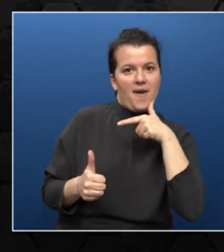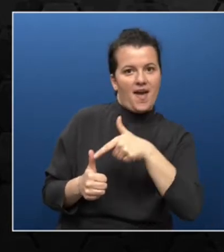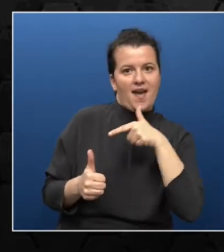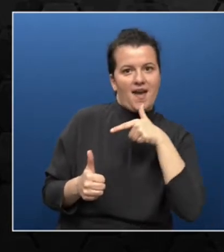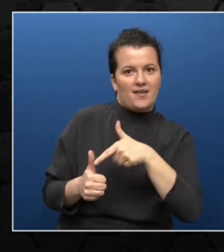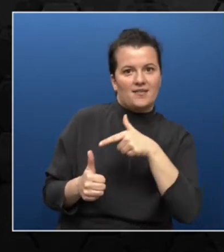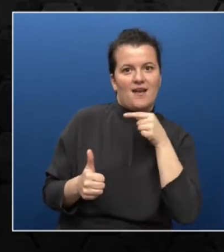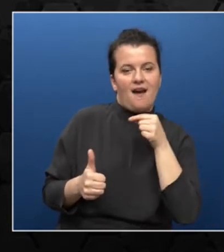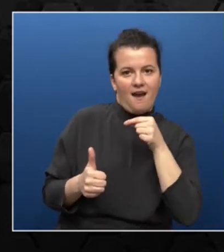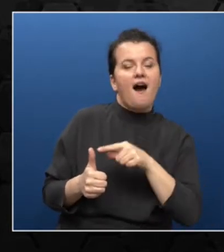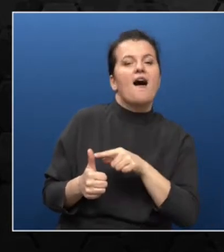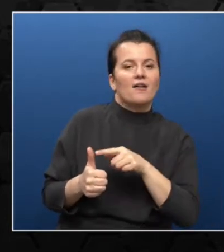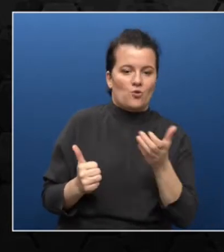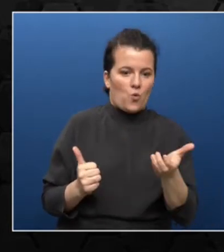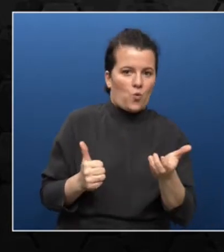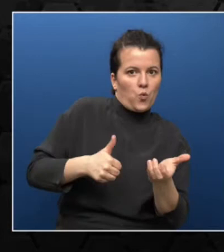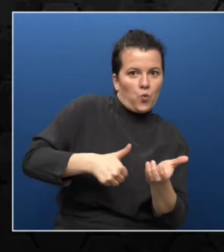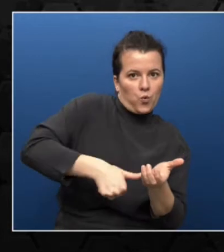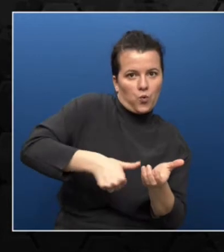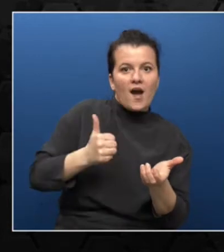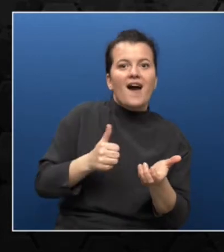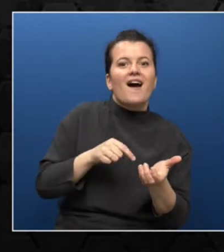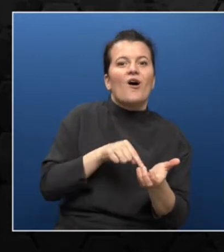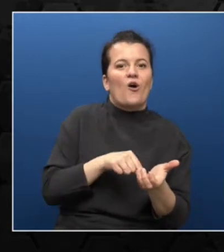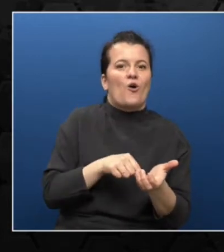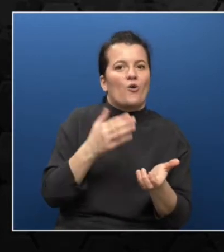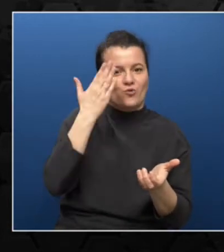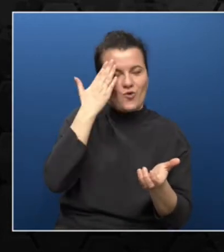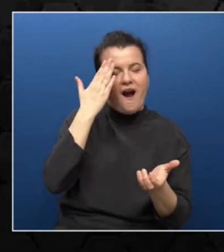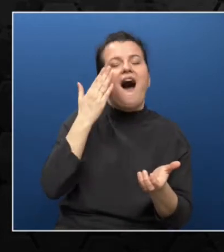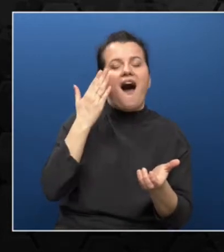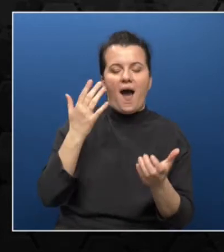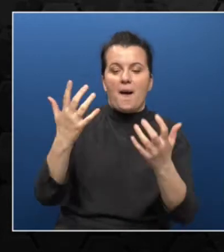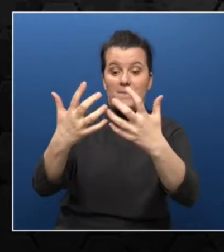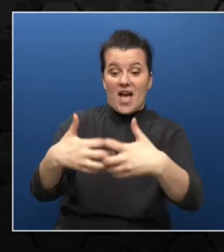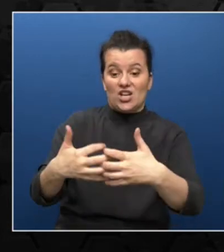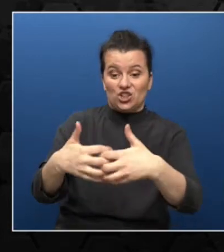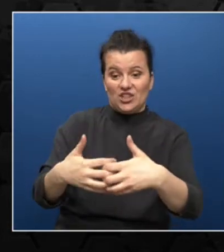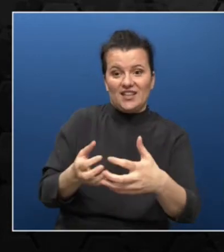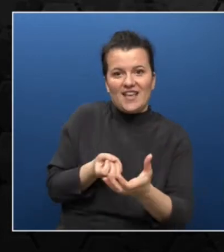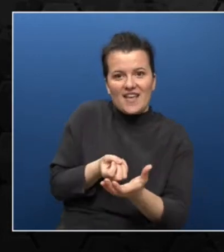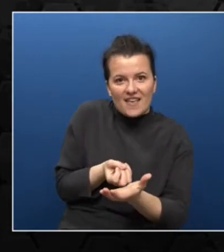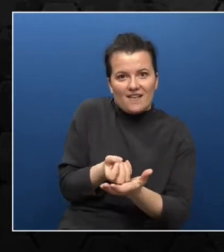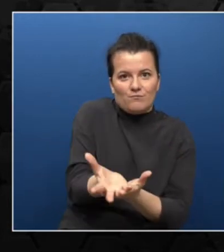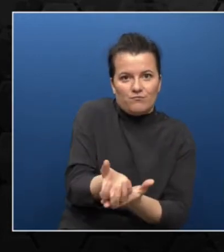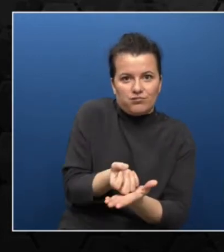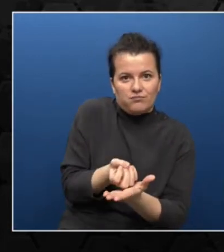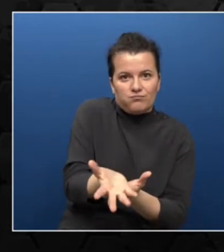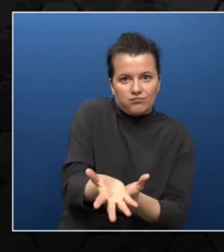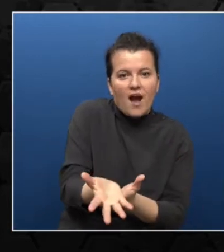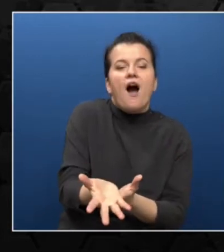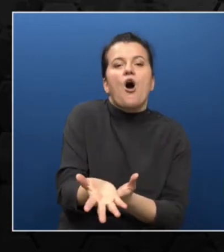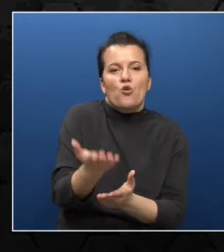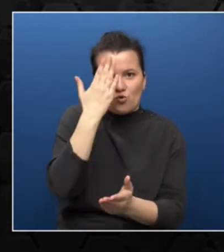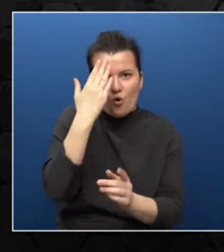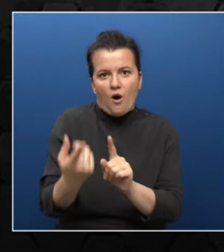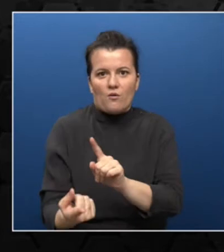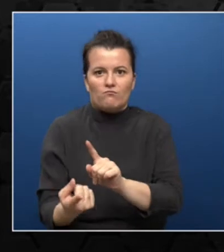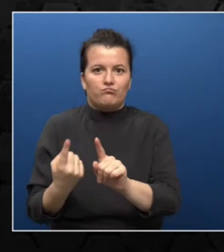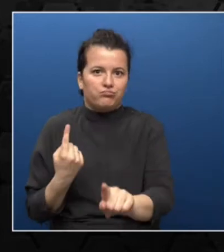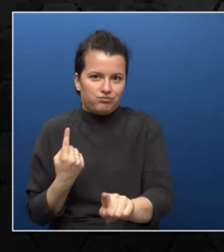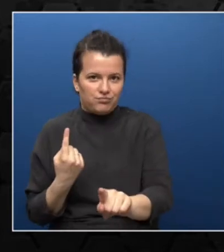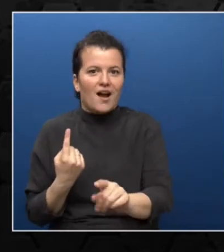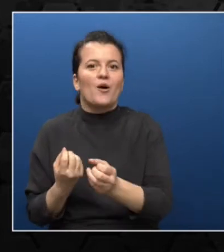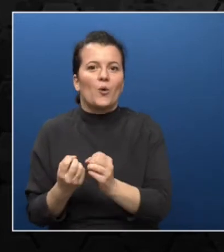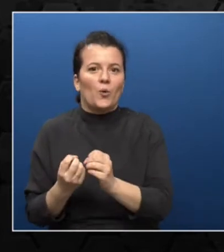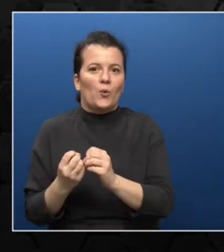data, and you use that particular amount of data to train your model and get new answers to some new input data, that